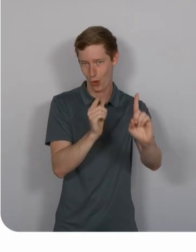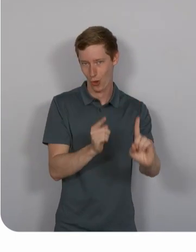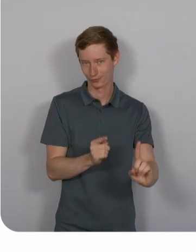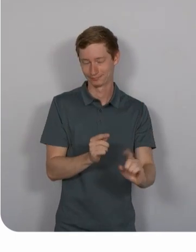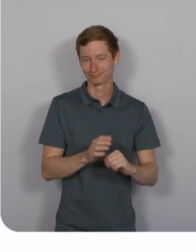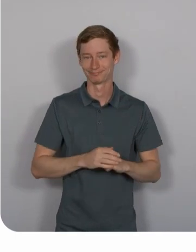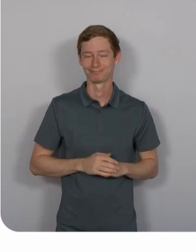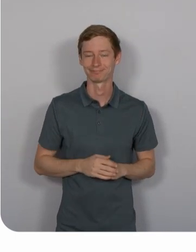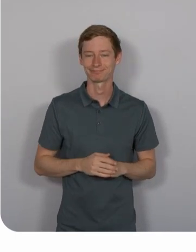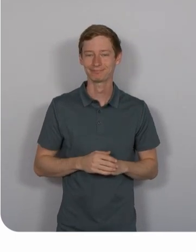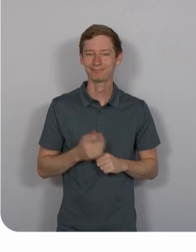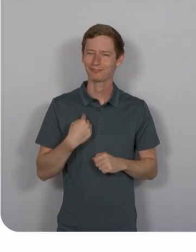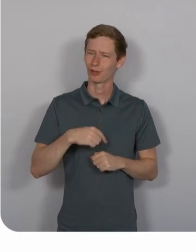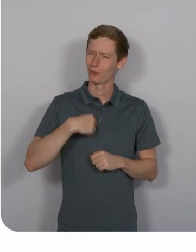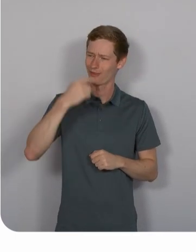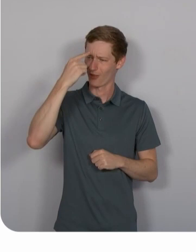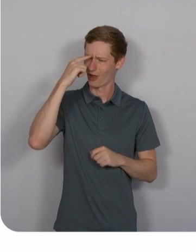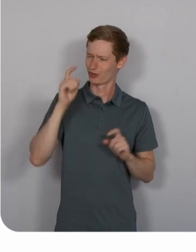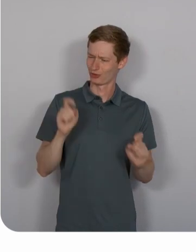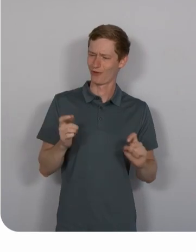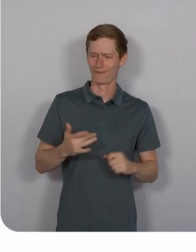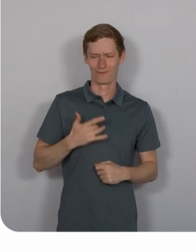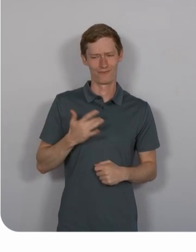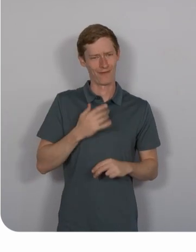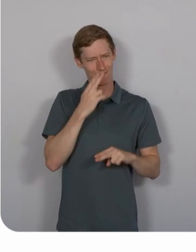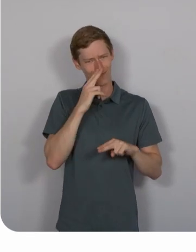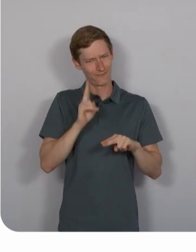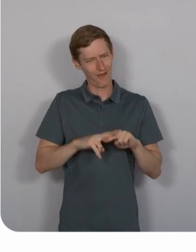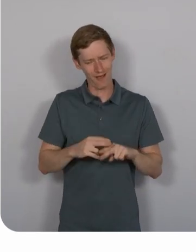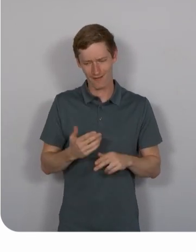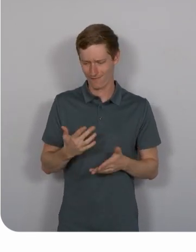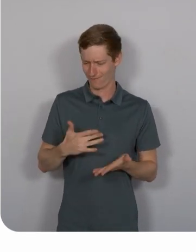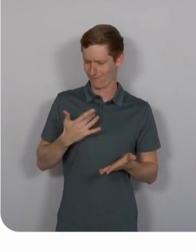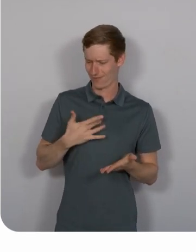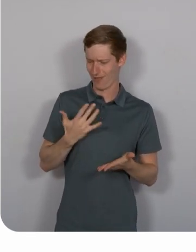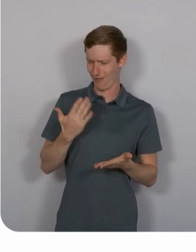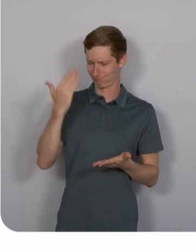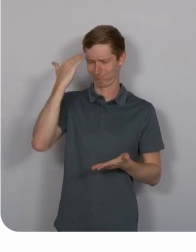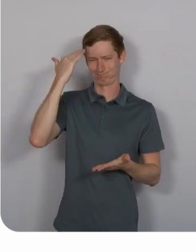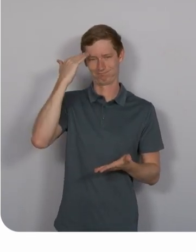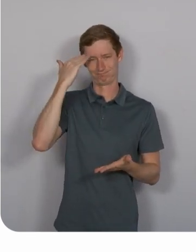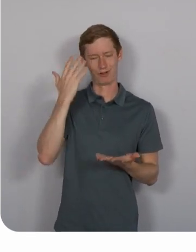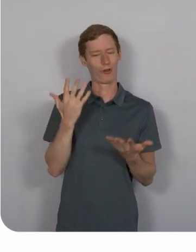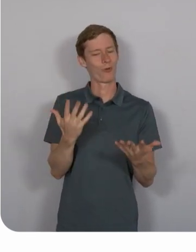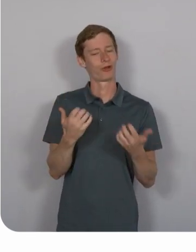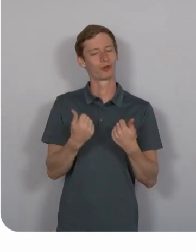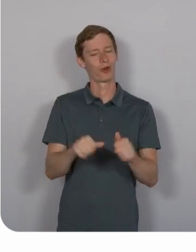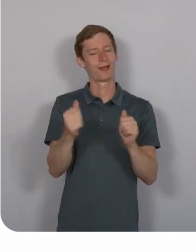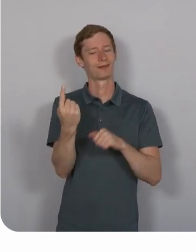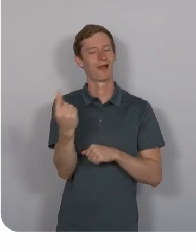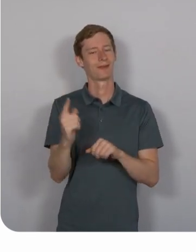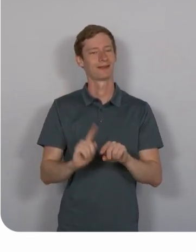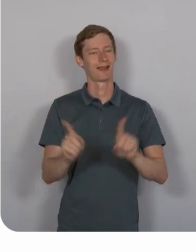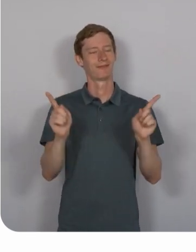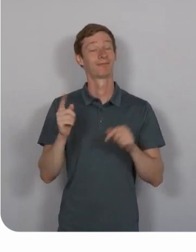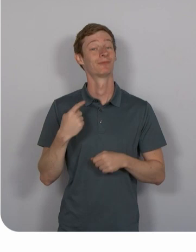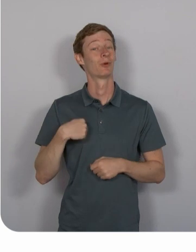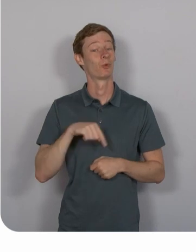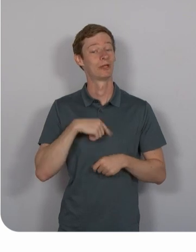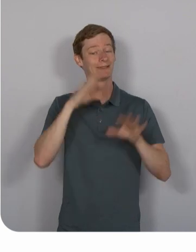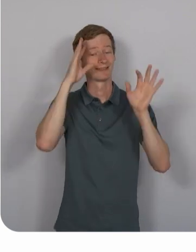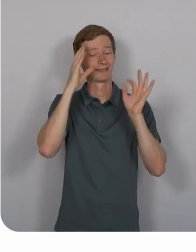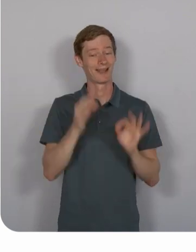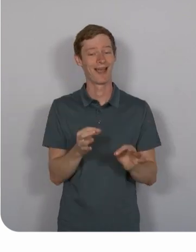we thought that, you know, this should feel fun and it should feel familiar, so we did something a little bit different for us. And we partnered